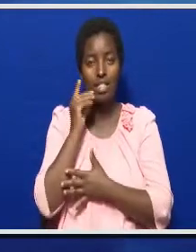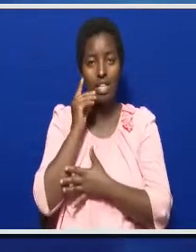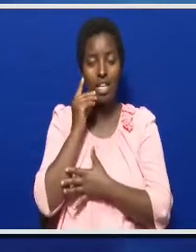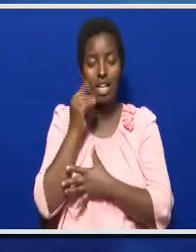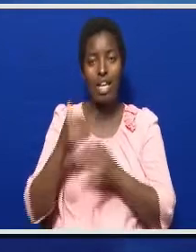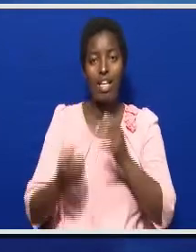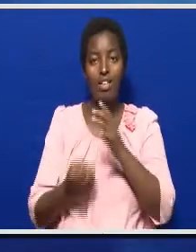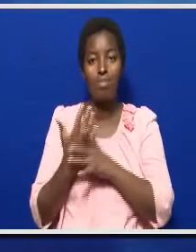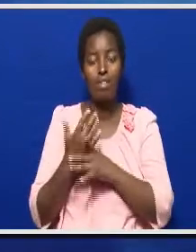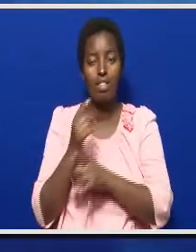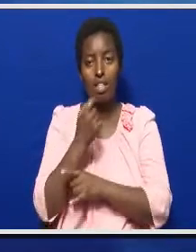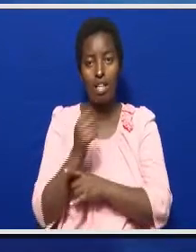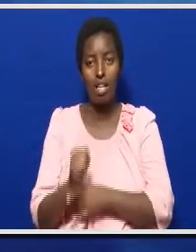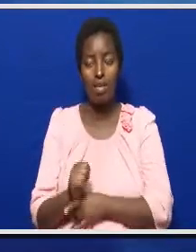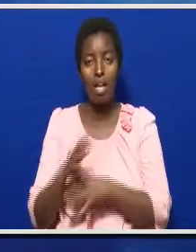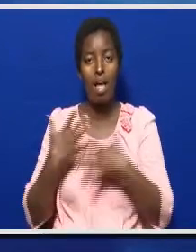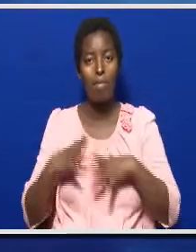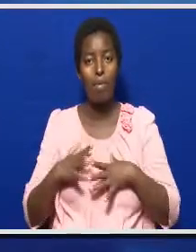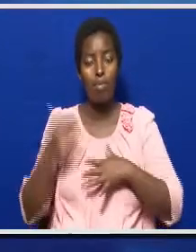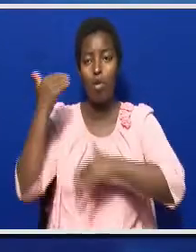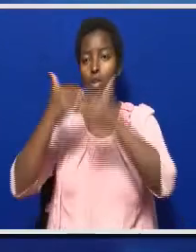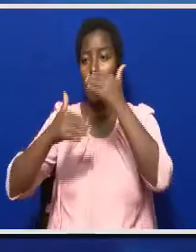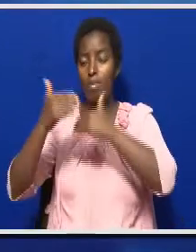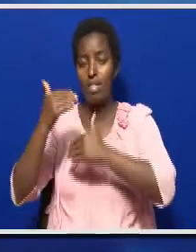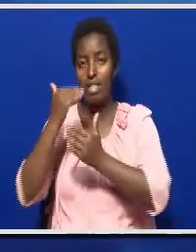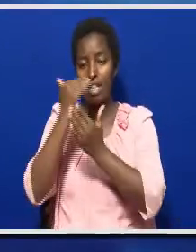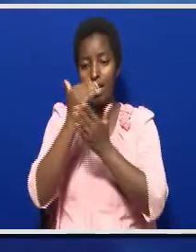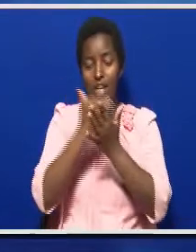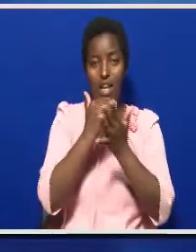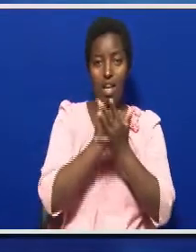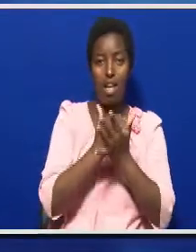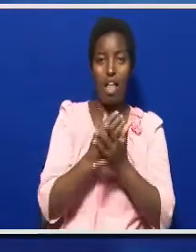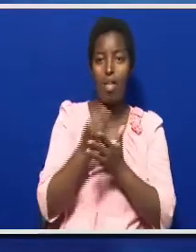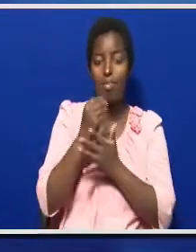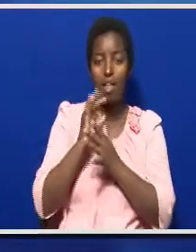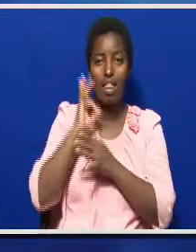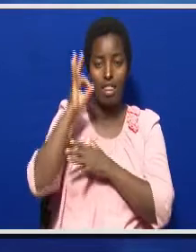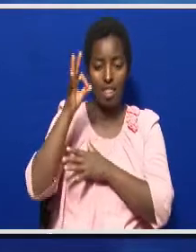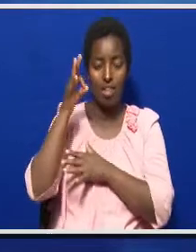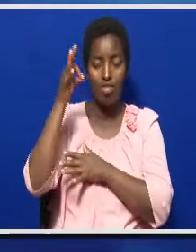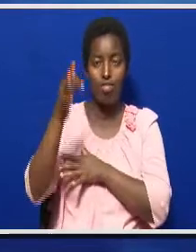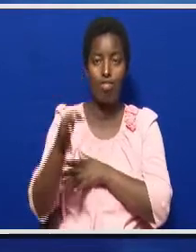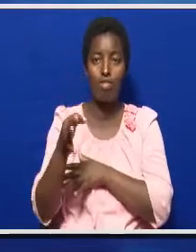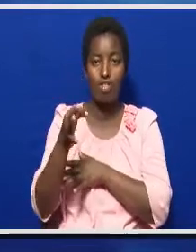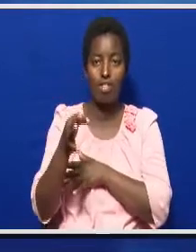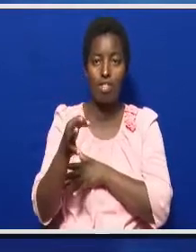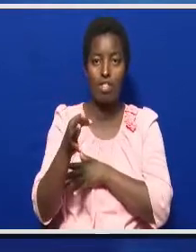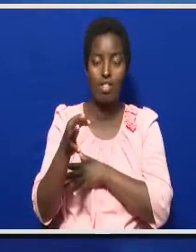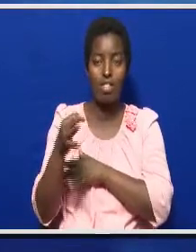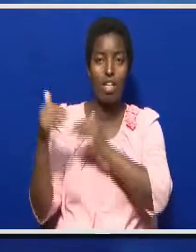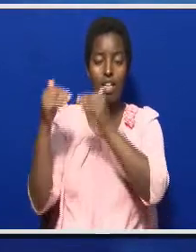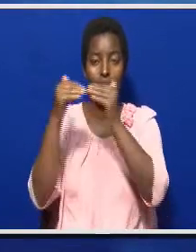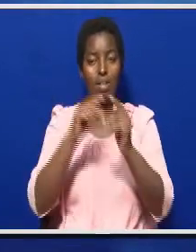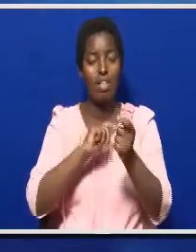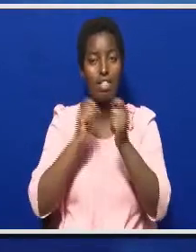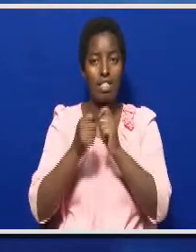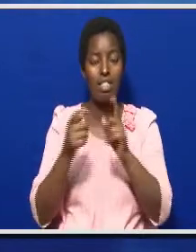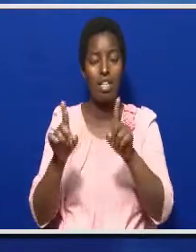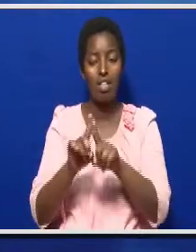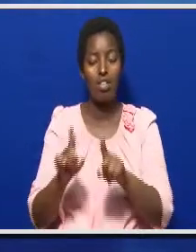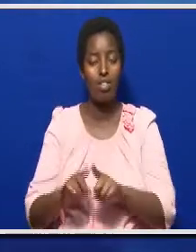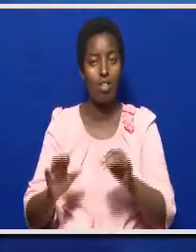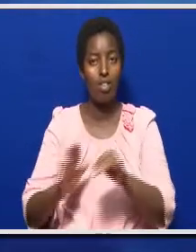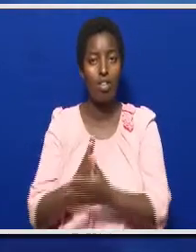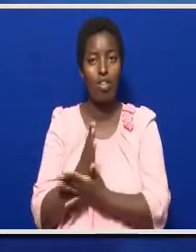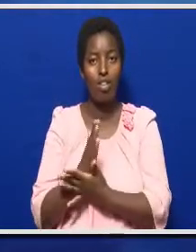drought-resistant, introduced to them by experts under the program Feed the Future, accelerated by Value Chain Development (VCD) for